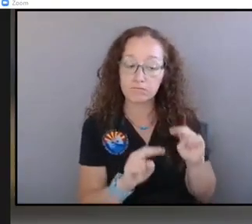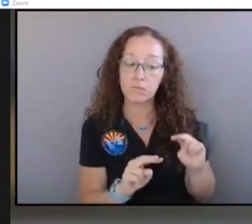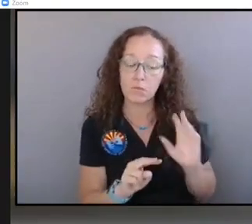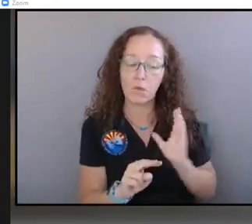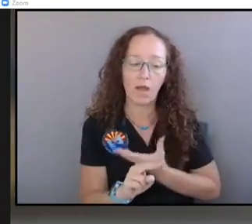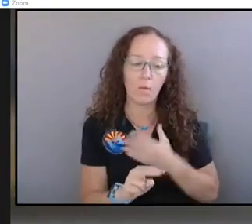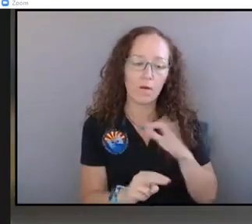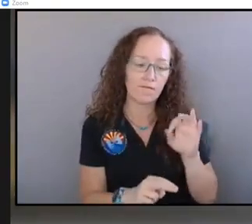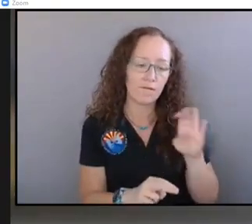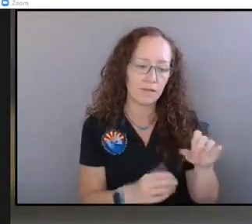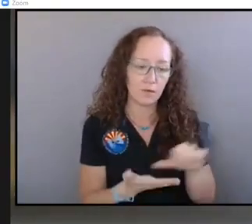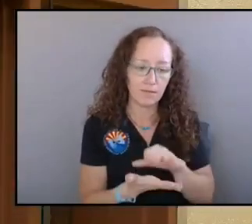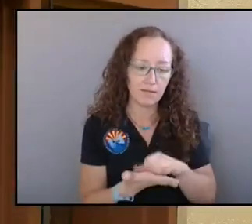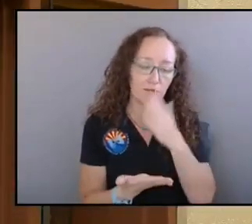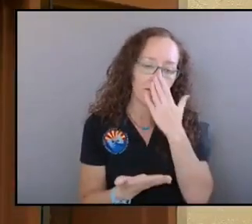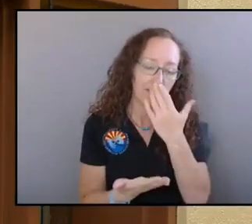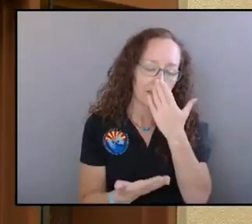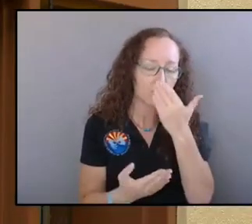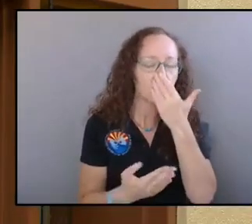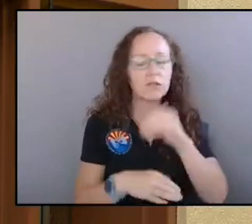and have a good evening.